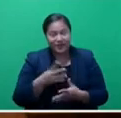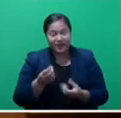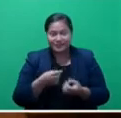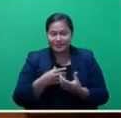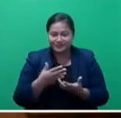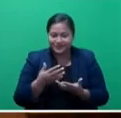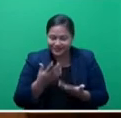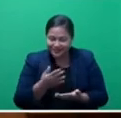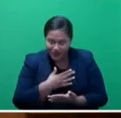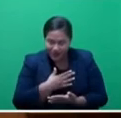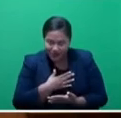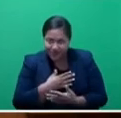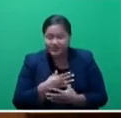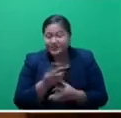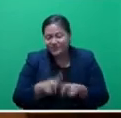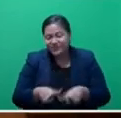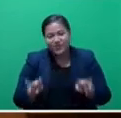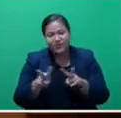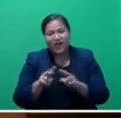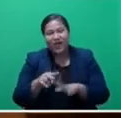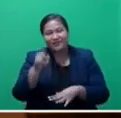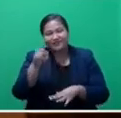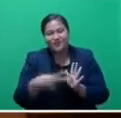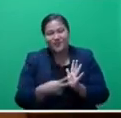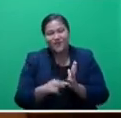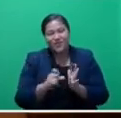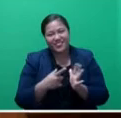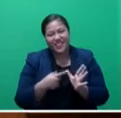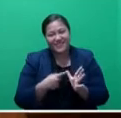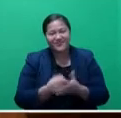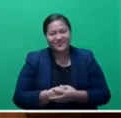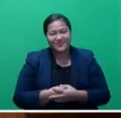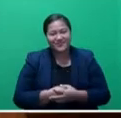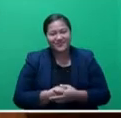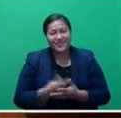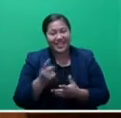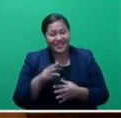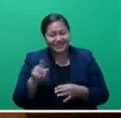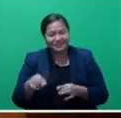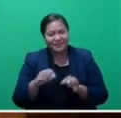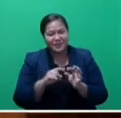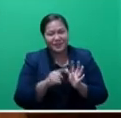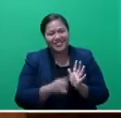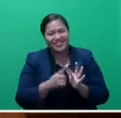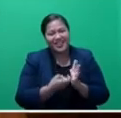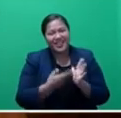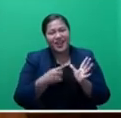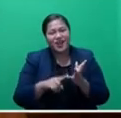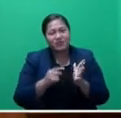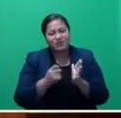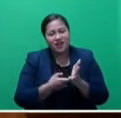condolences and my tributes to the Vanua Wunda, Avusa Sawayeke, and the Vanua Mbetoro Rau, Avusa